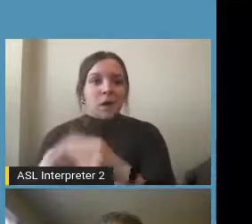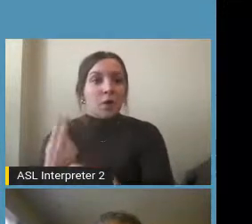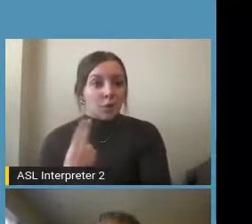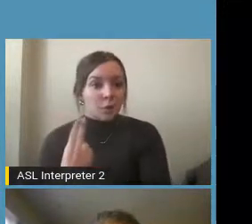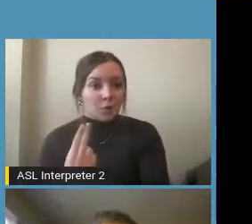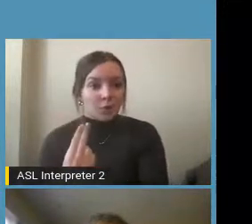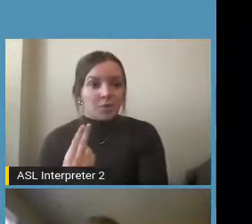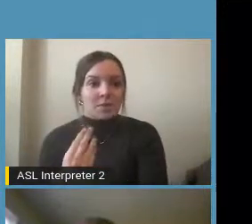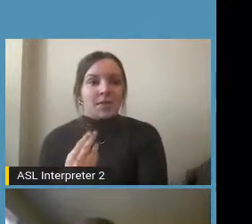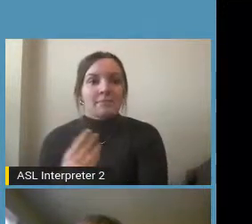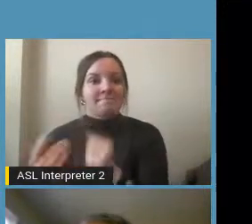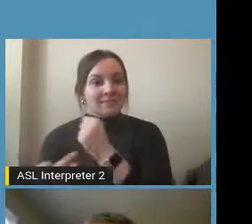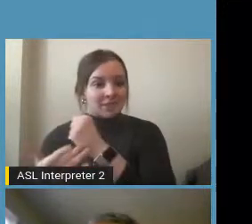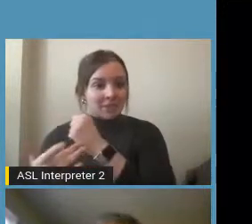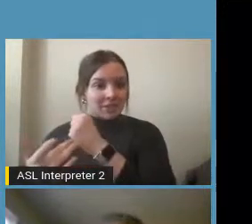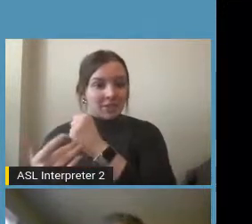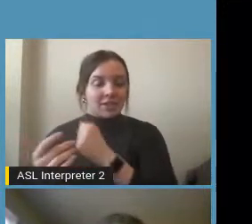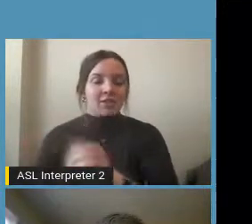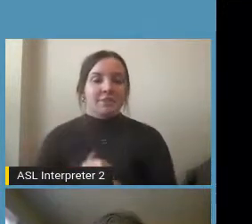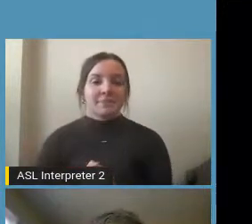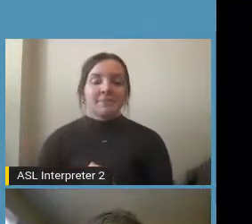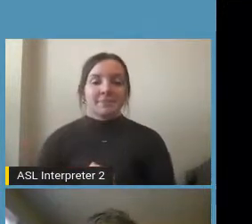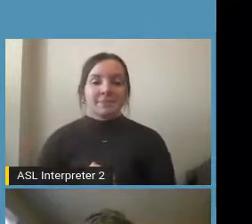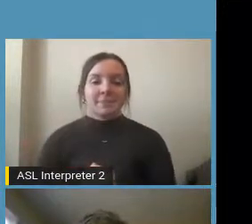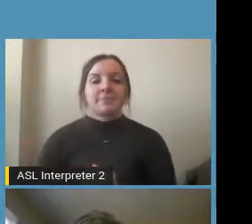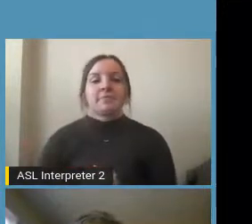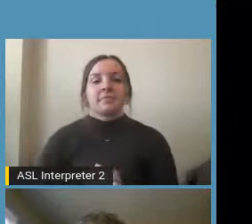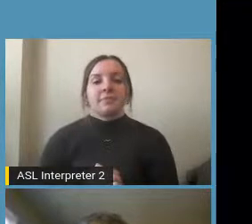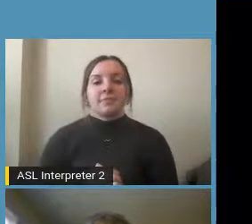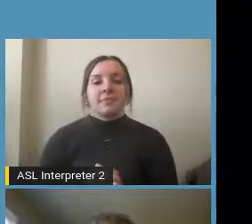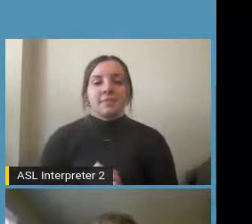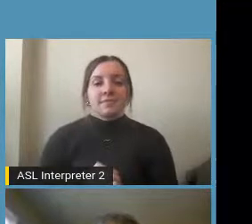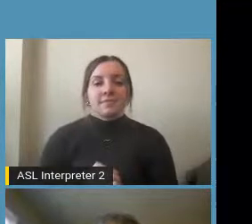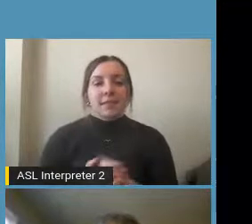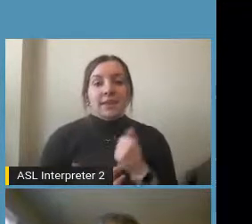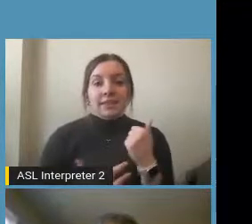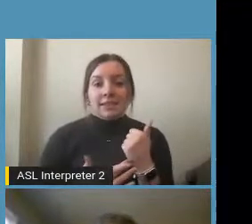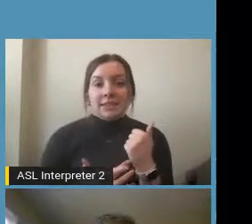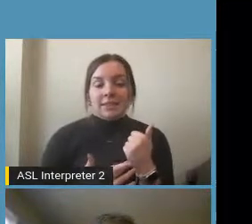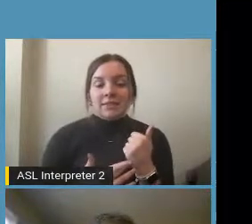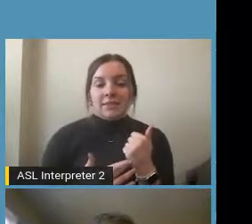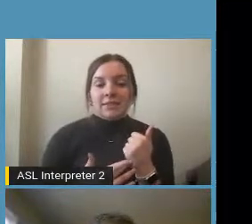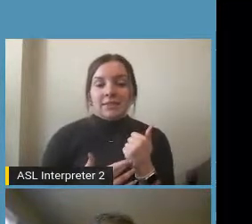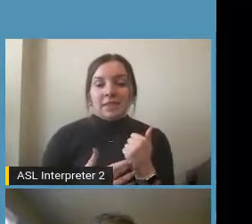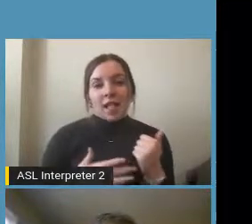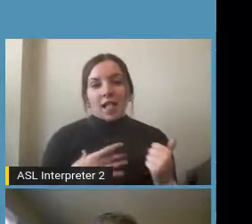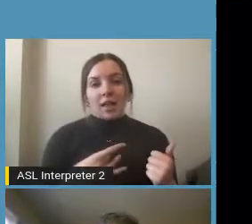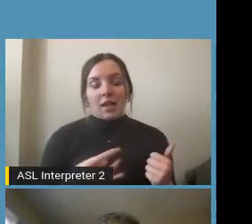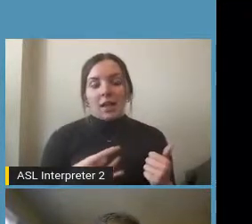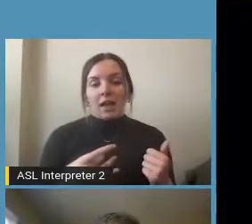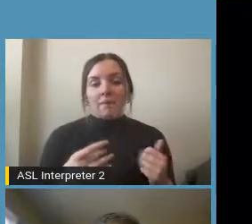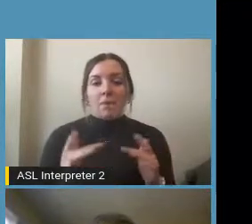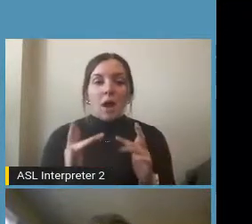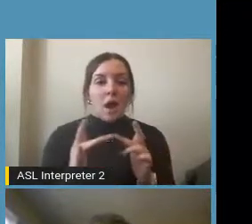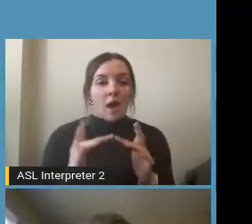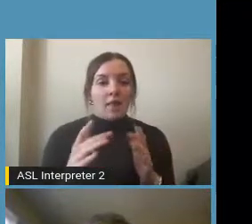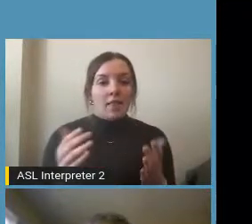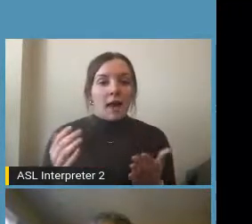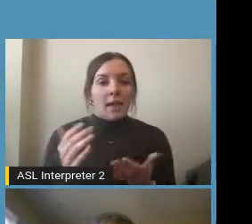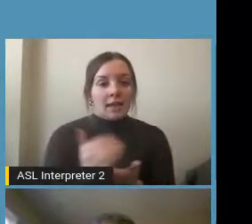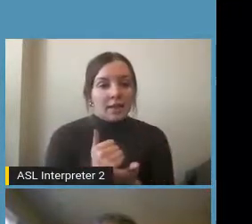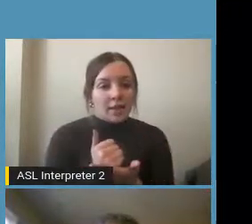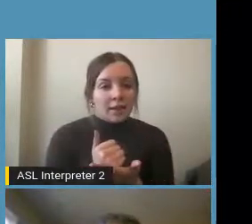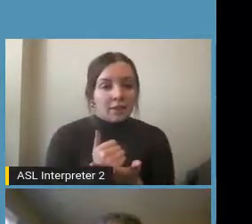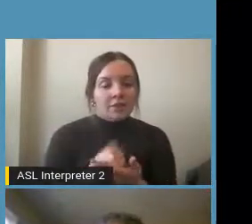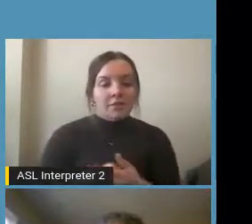So online collections is another area of which we like. This is, I have 3D